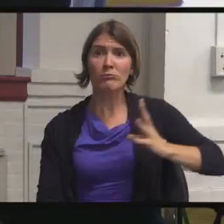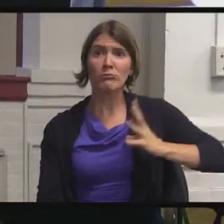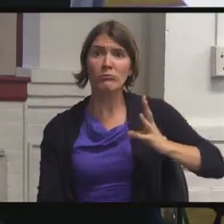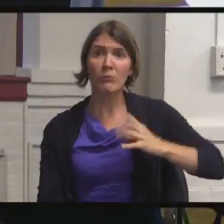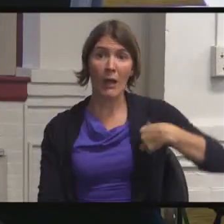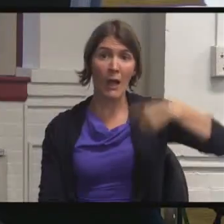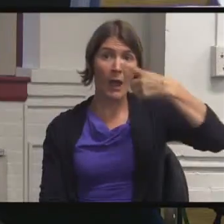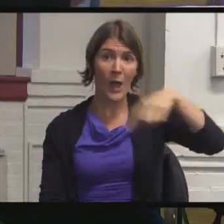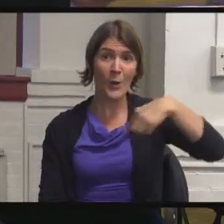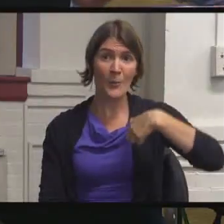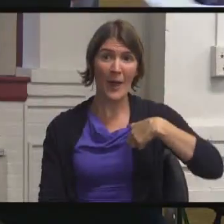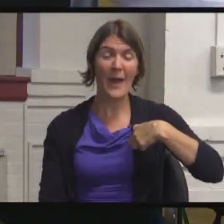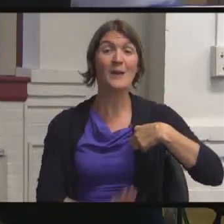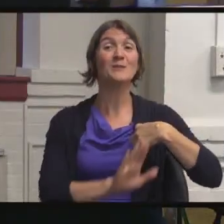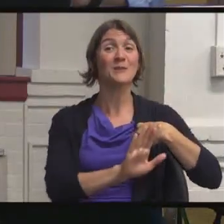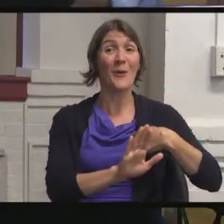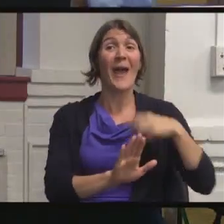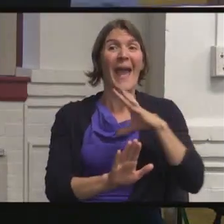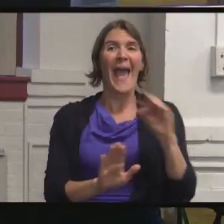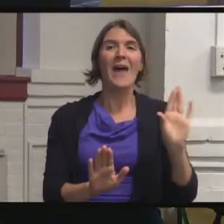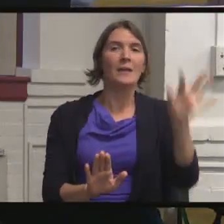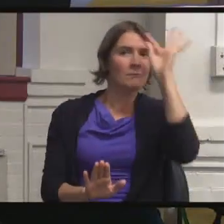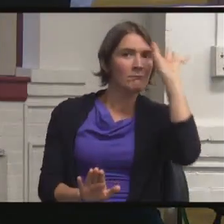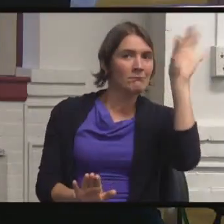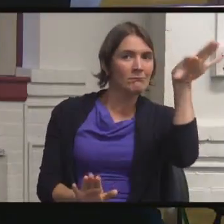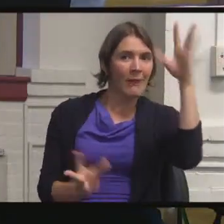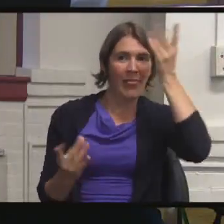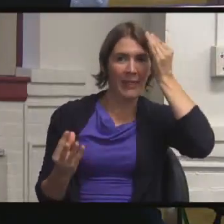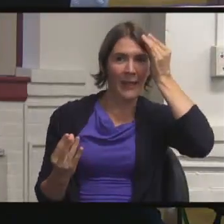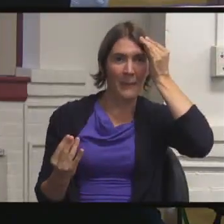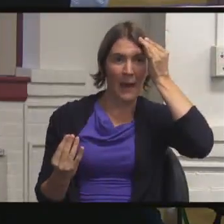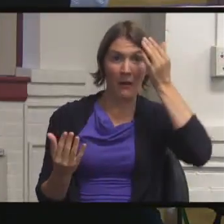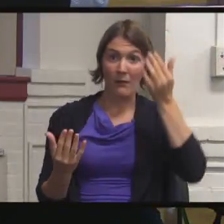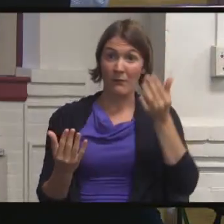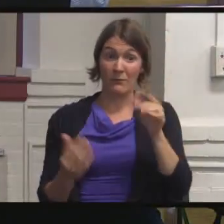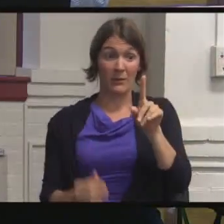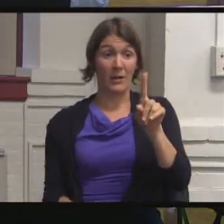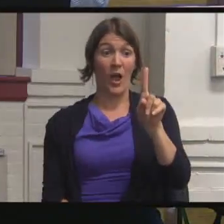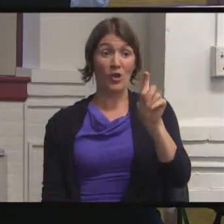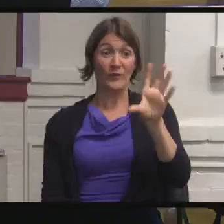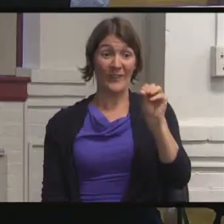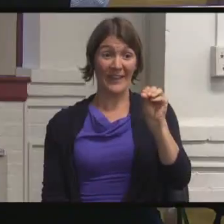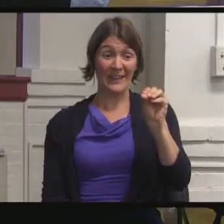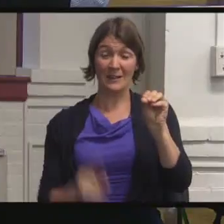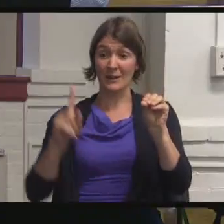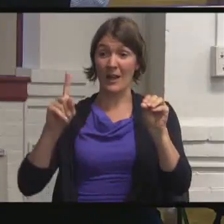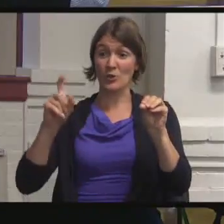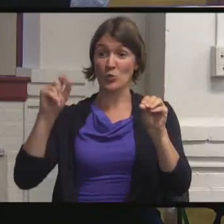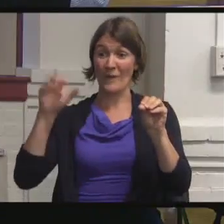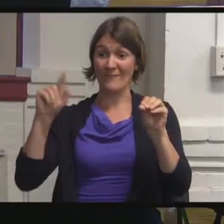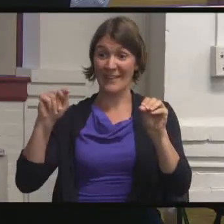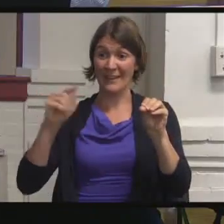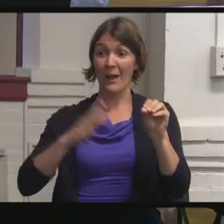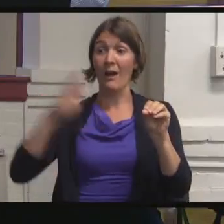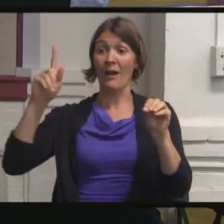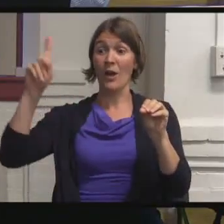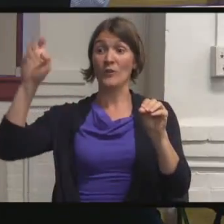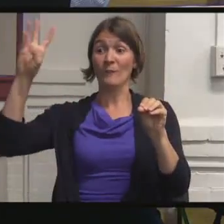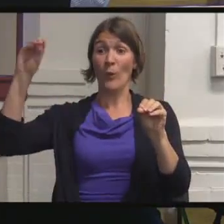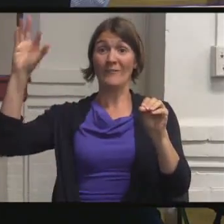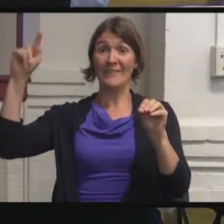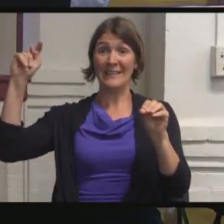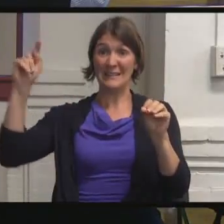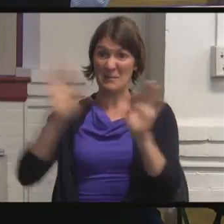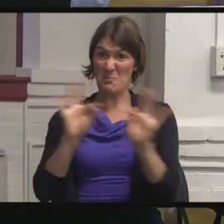would encourage you to do, though, is to think about whether how important that 100 feet is compared to 120 feet, and